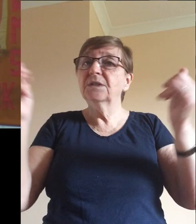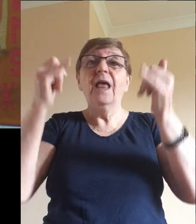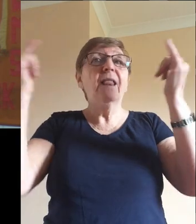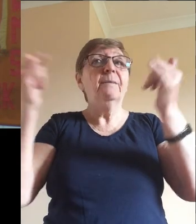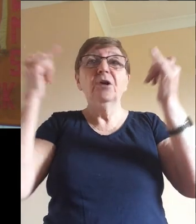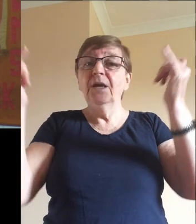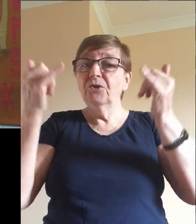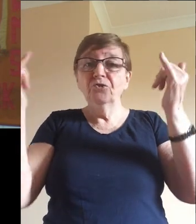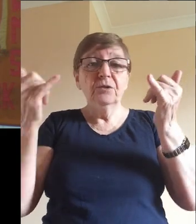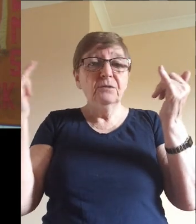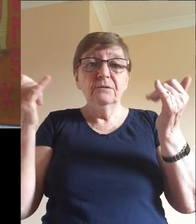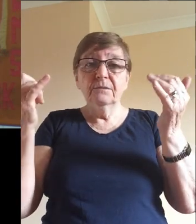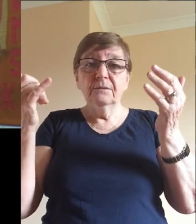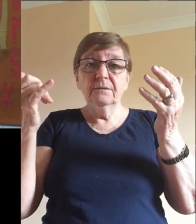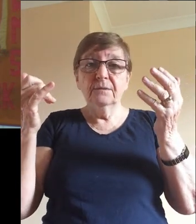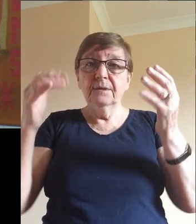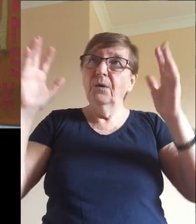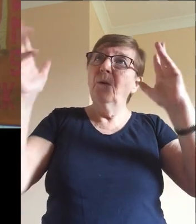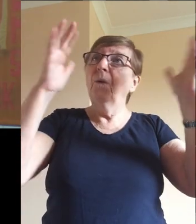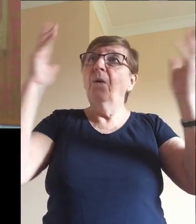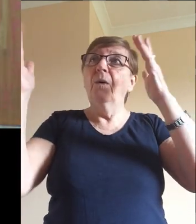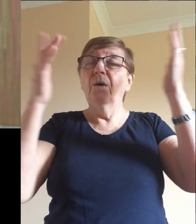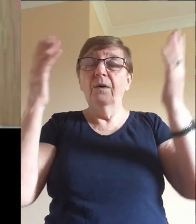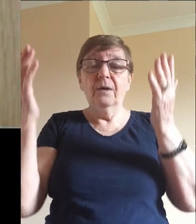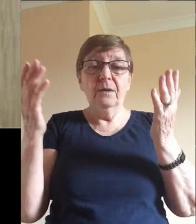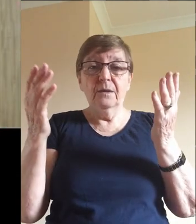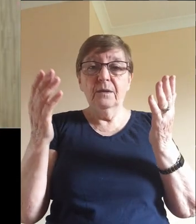Palm Sunday party to go ahead.